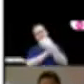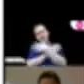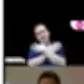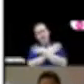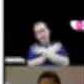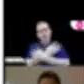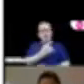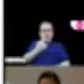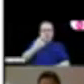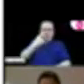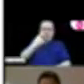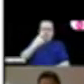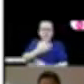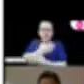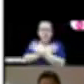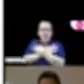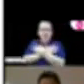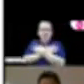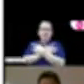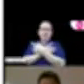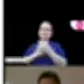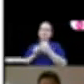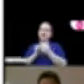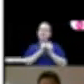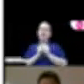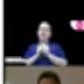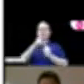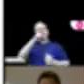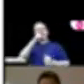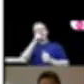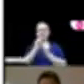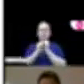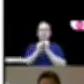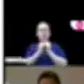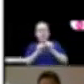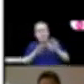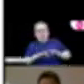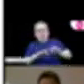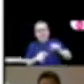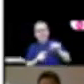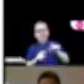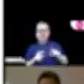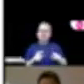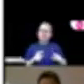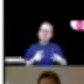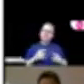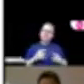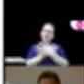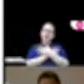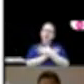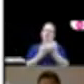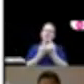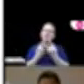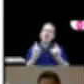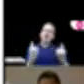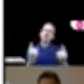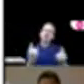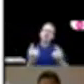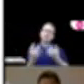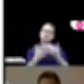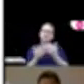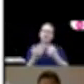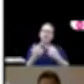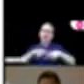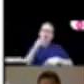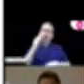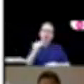And to our fellow sisters and brothers, British brothers, love us despite of our color. Be there